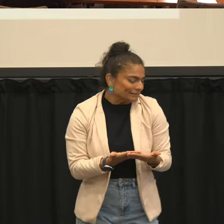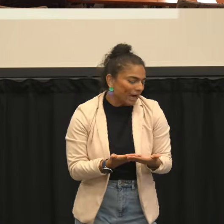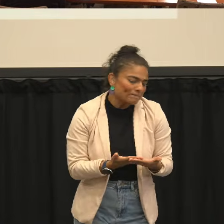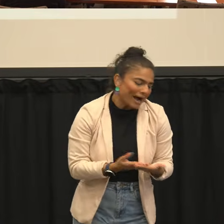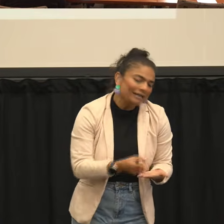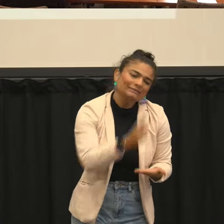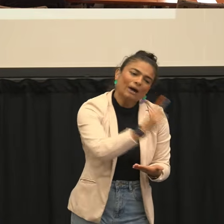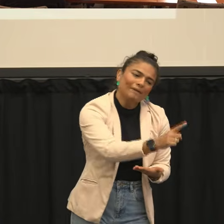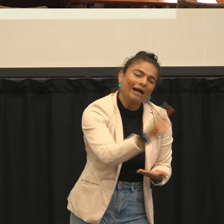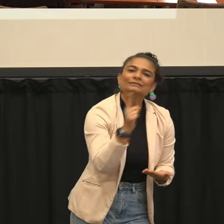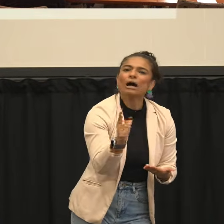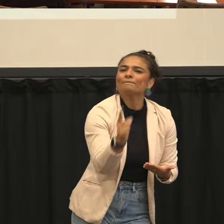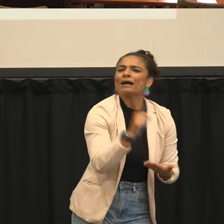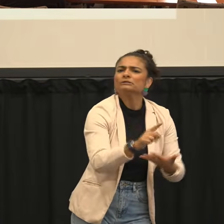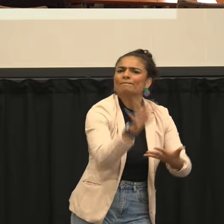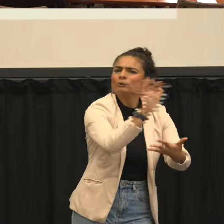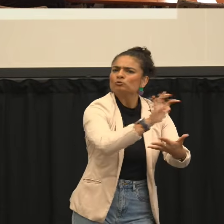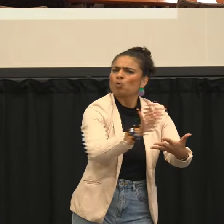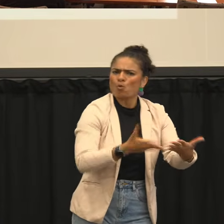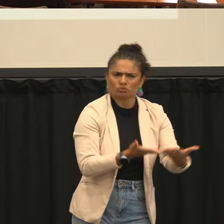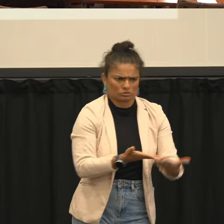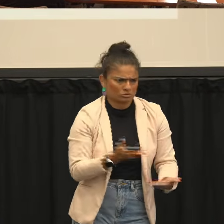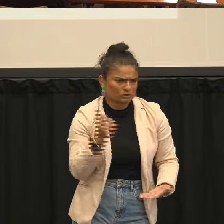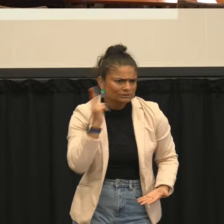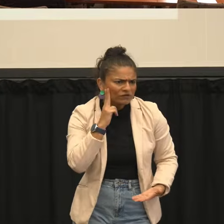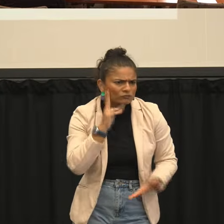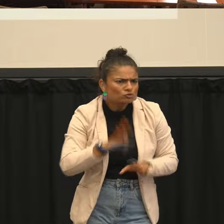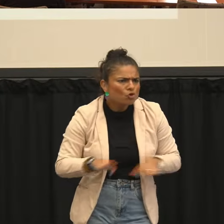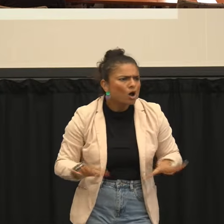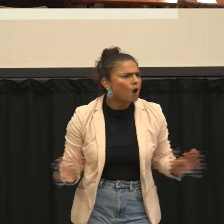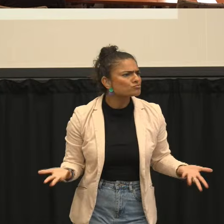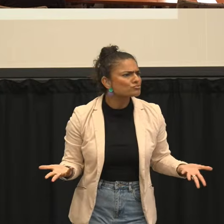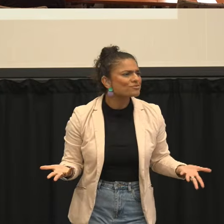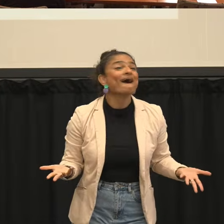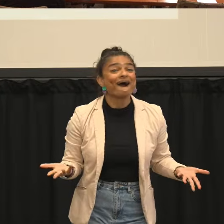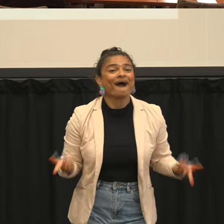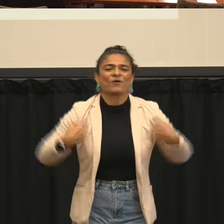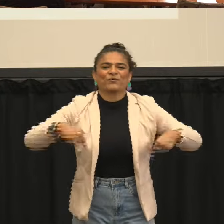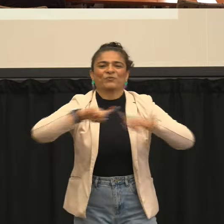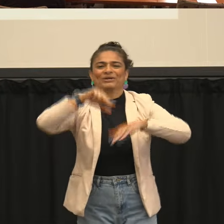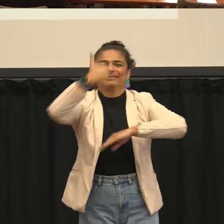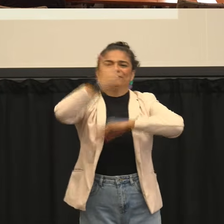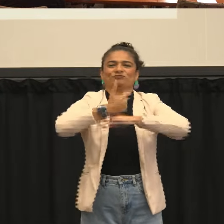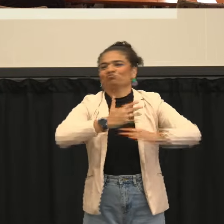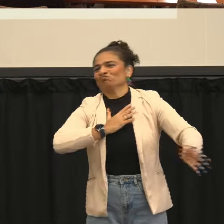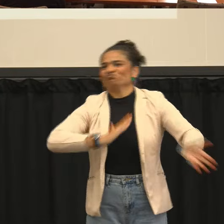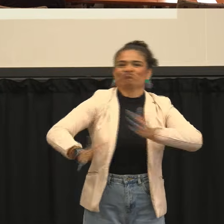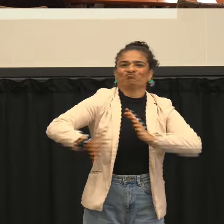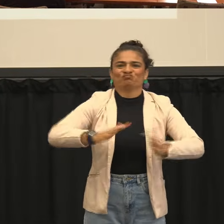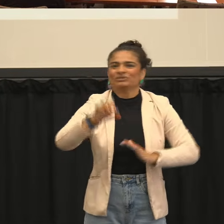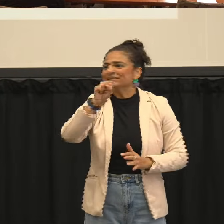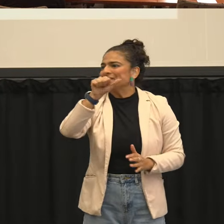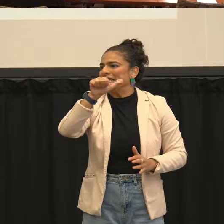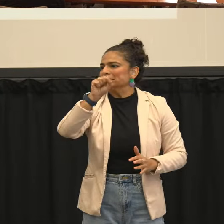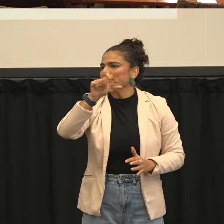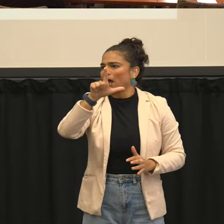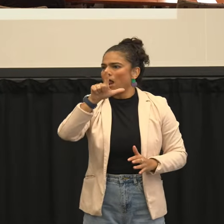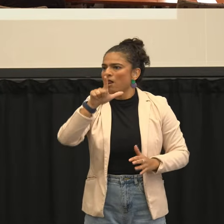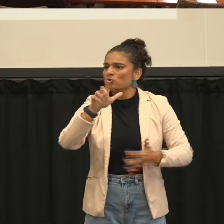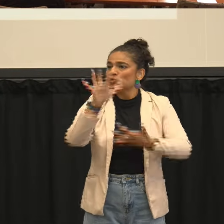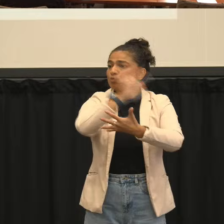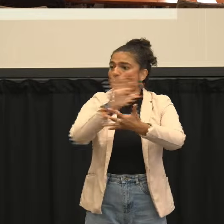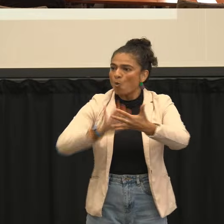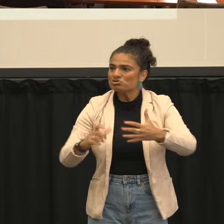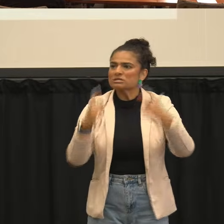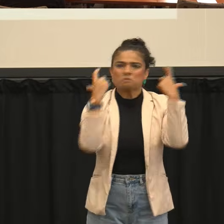these are books that have been developed for young babies or young children. And so what we are doing